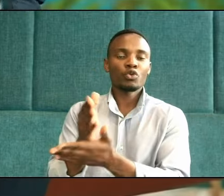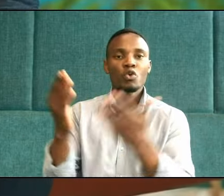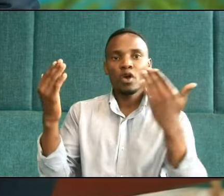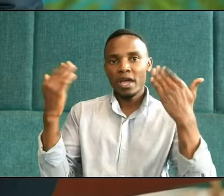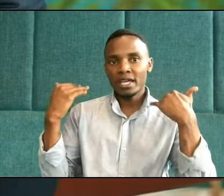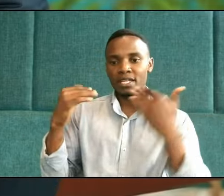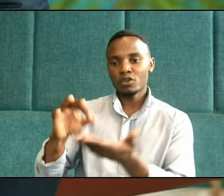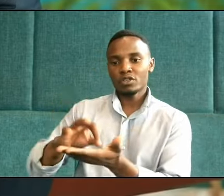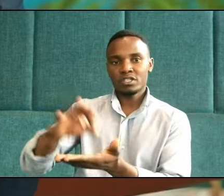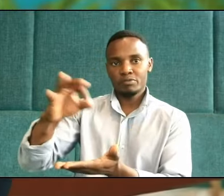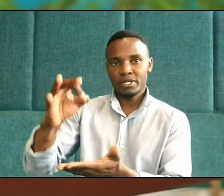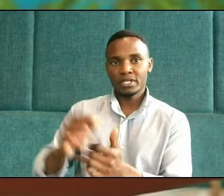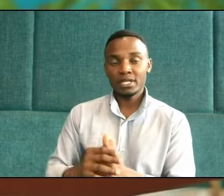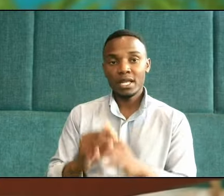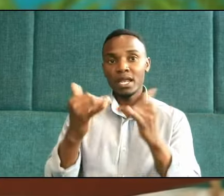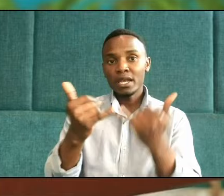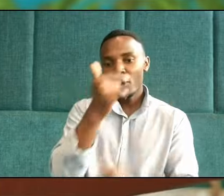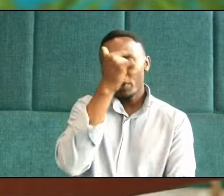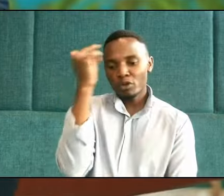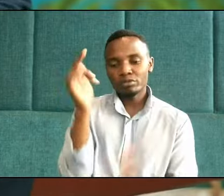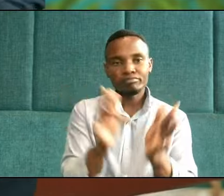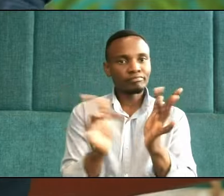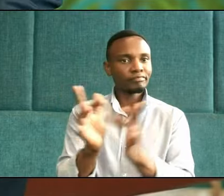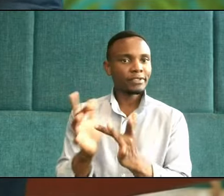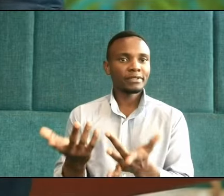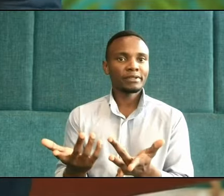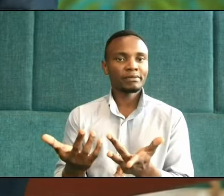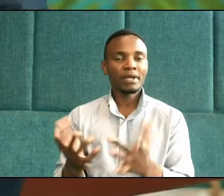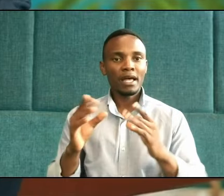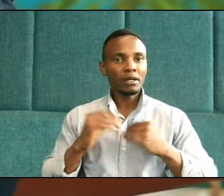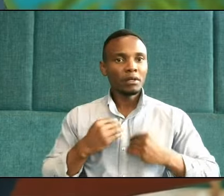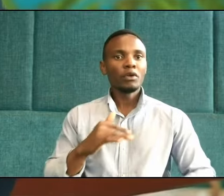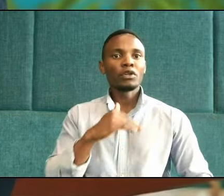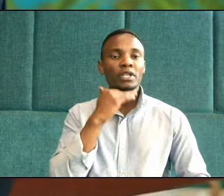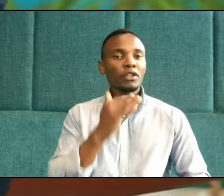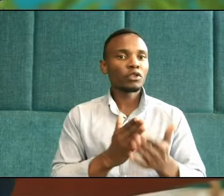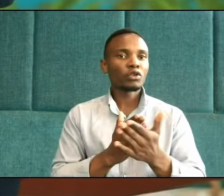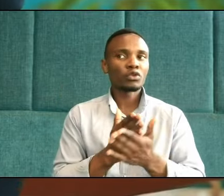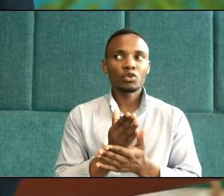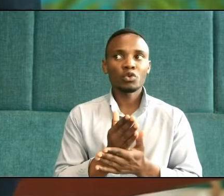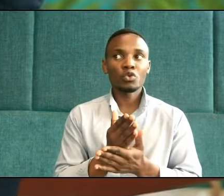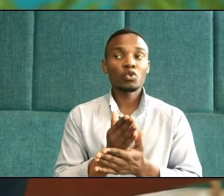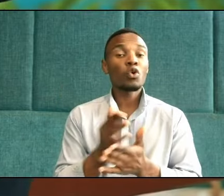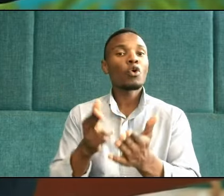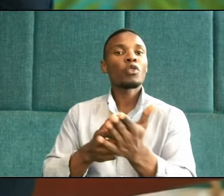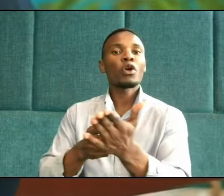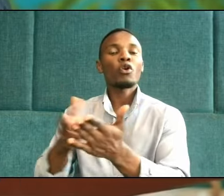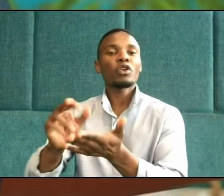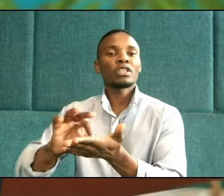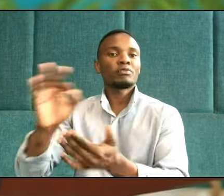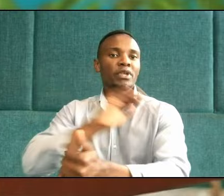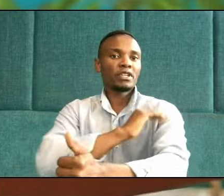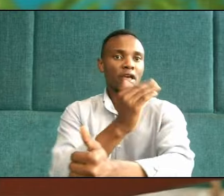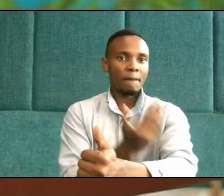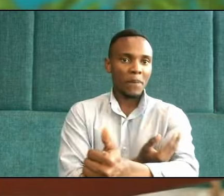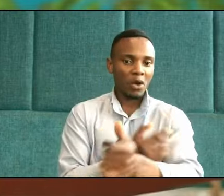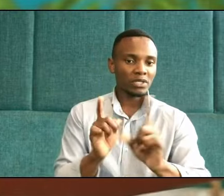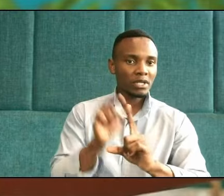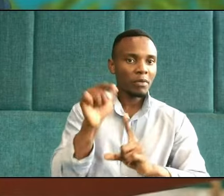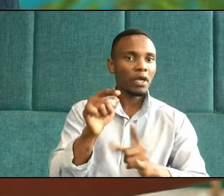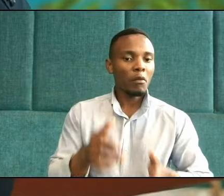offering himself by the power of the Holy Spirit and by being born by the power of the Holy